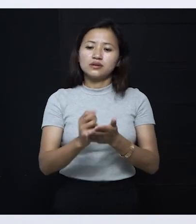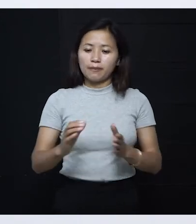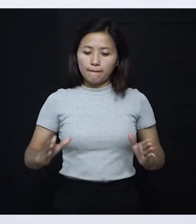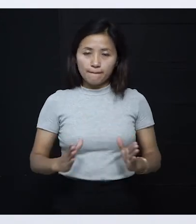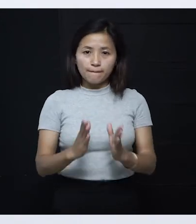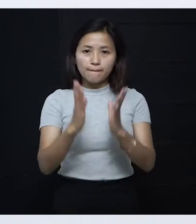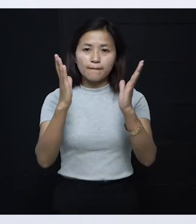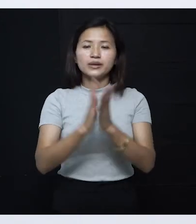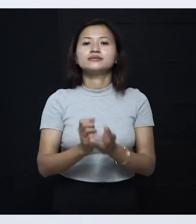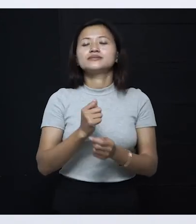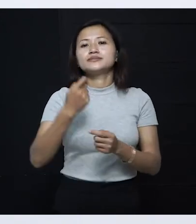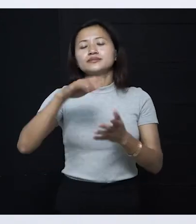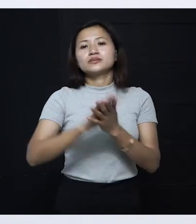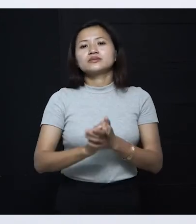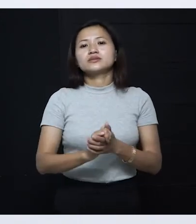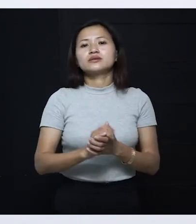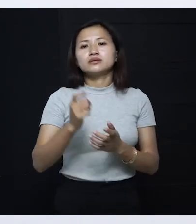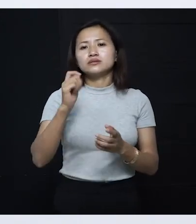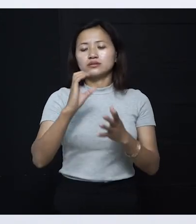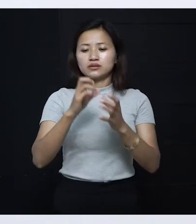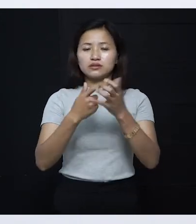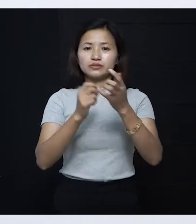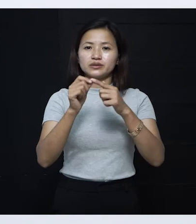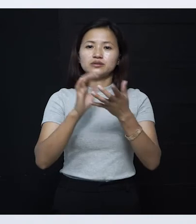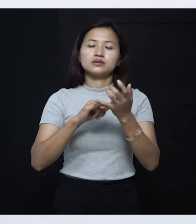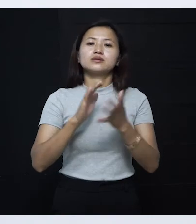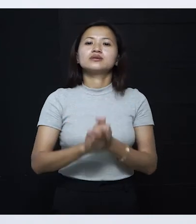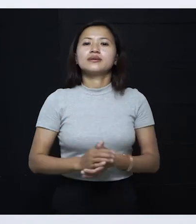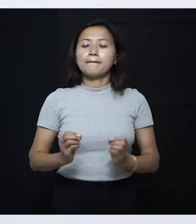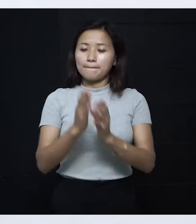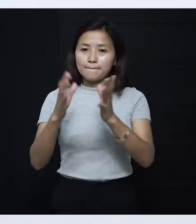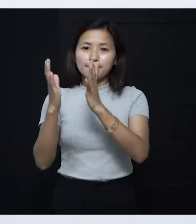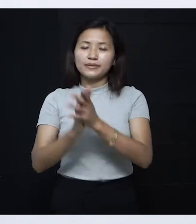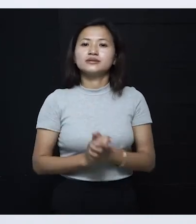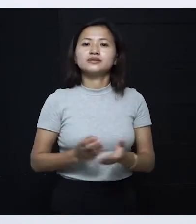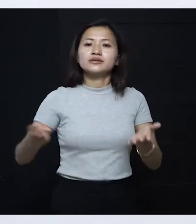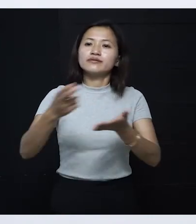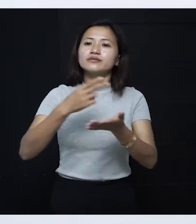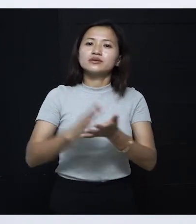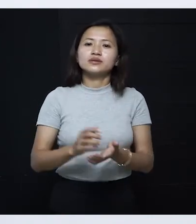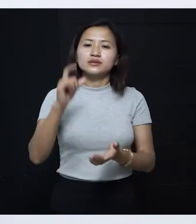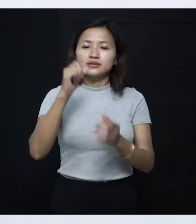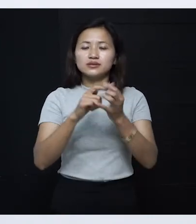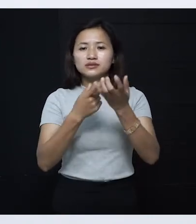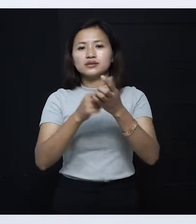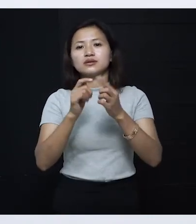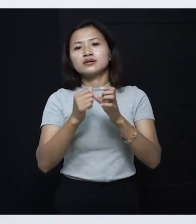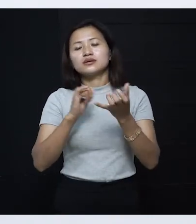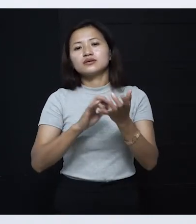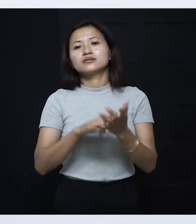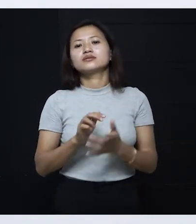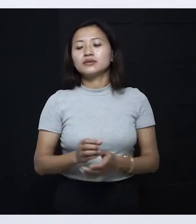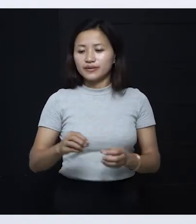plant the crops, that the different crops that they want to plant in the field, okay? And after it has reached a certain stage, they will